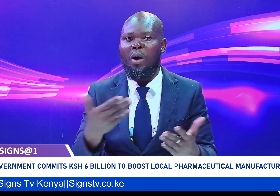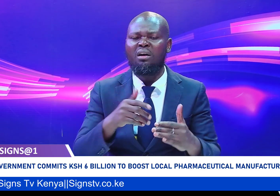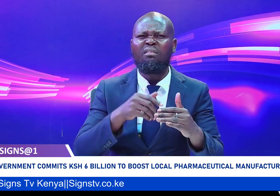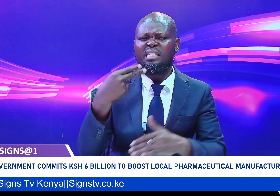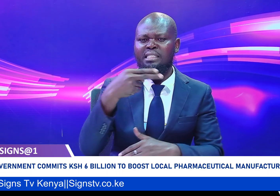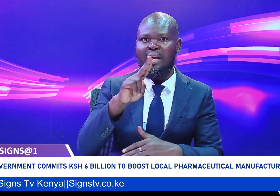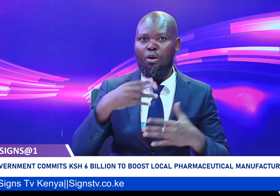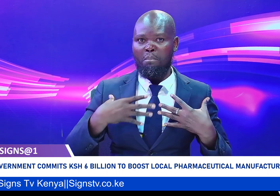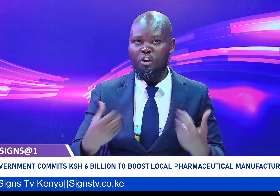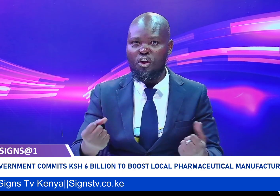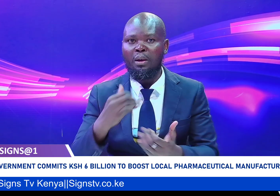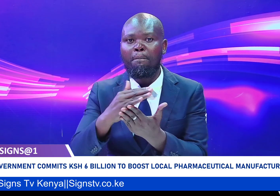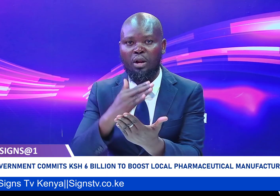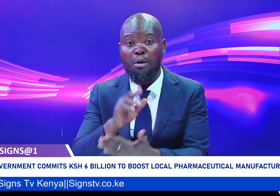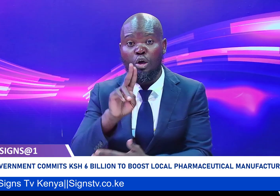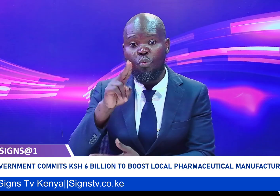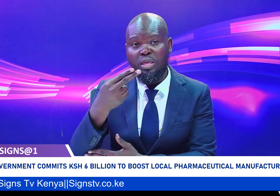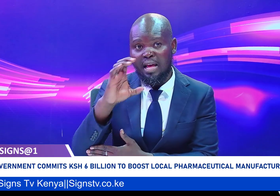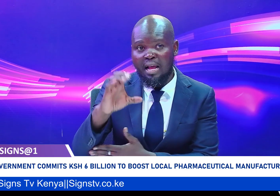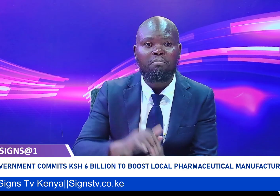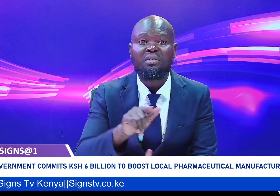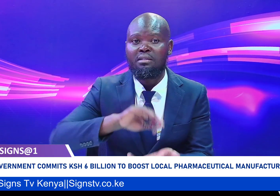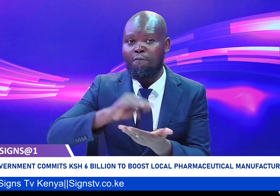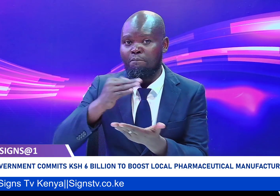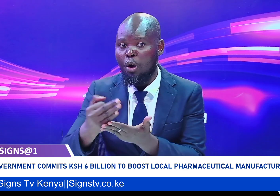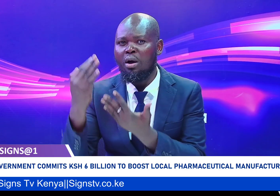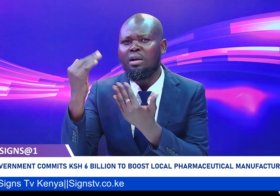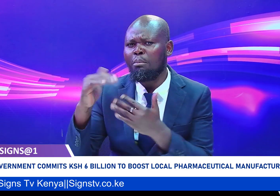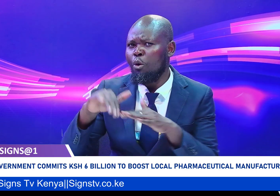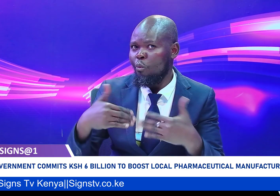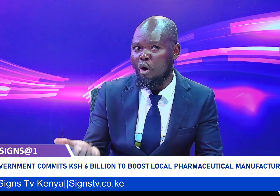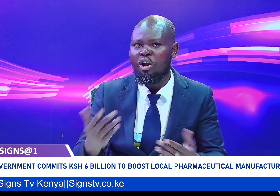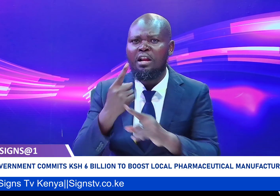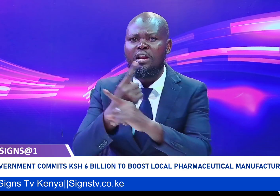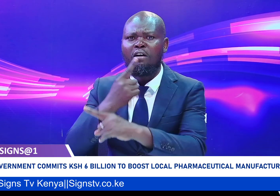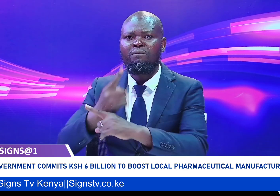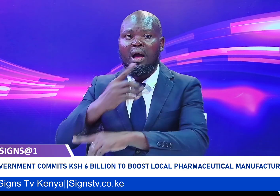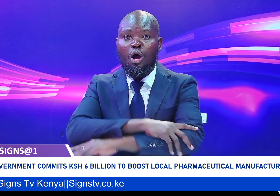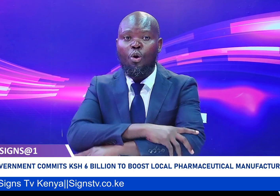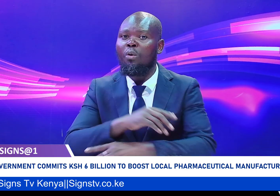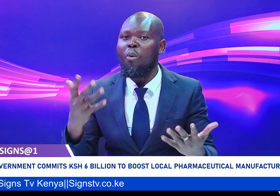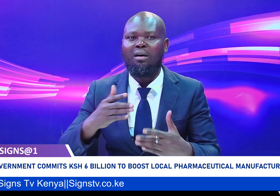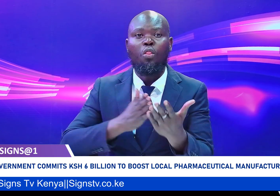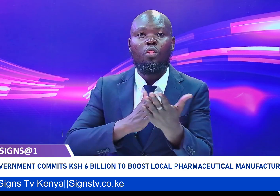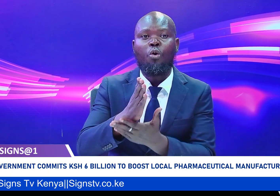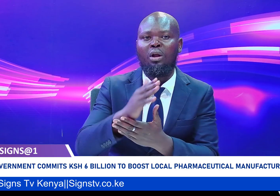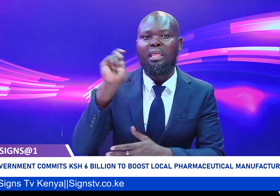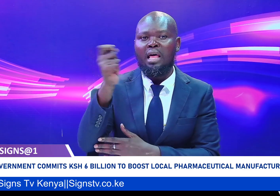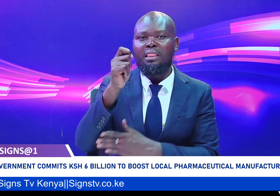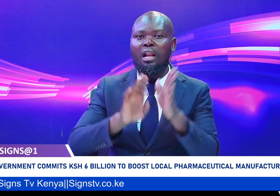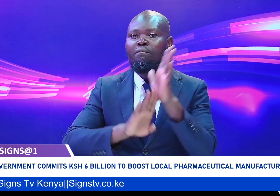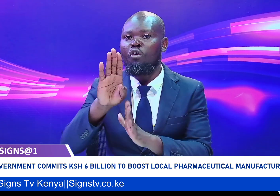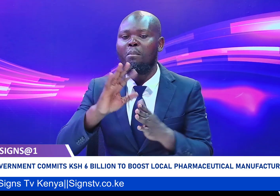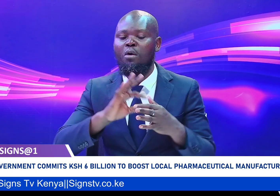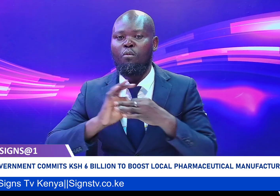ensure the availability of affordable quality medicine under the Universal Health Coverage UHC program.